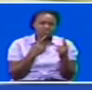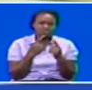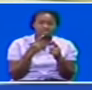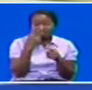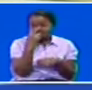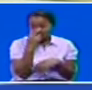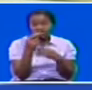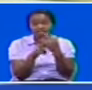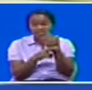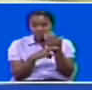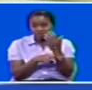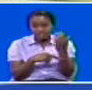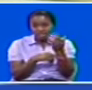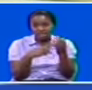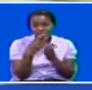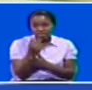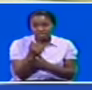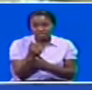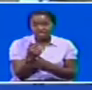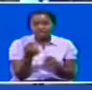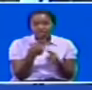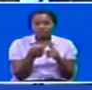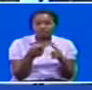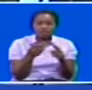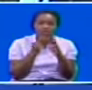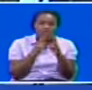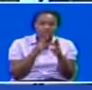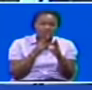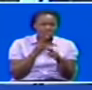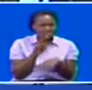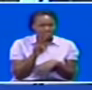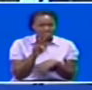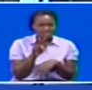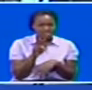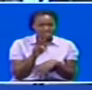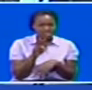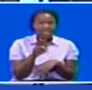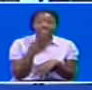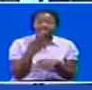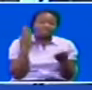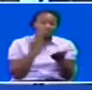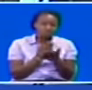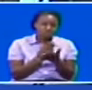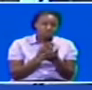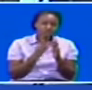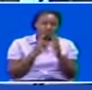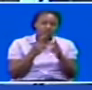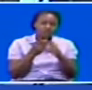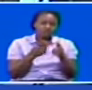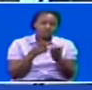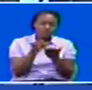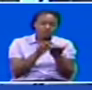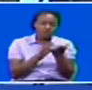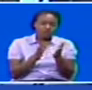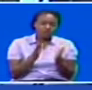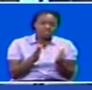million shillings there. But of course, remember from the reports that we have been running on, the damning reports from the Auditor General,